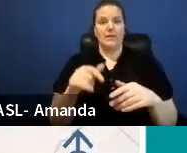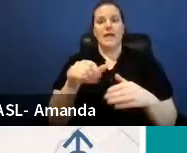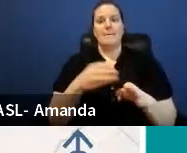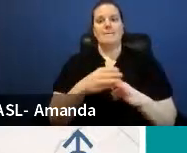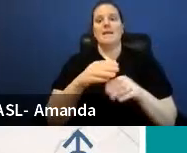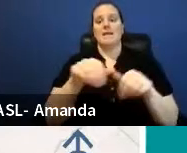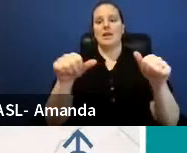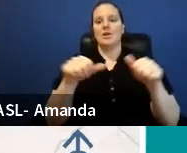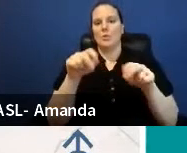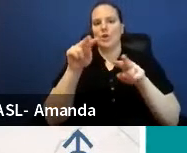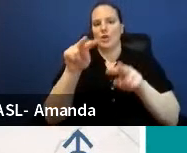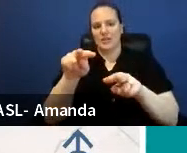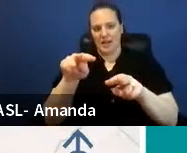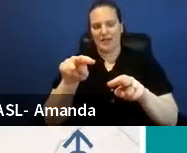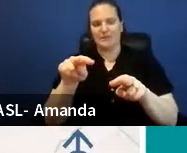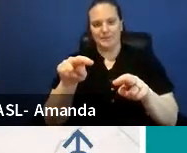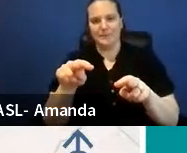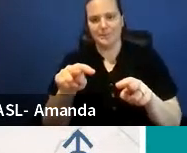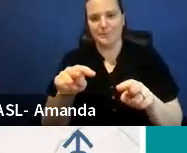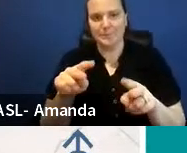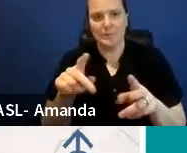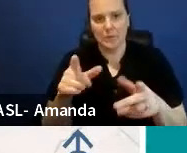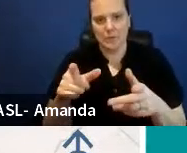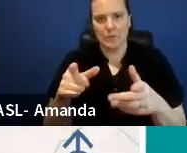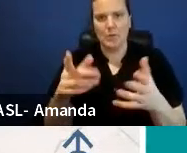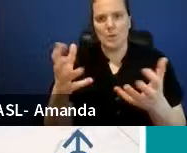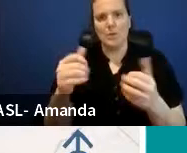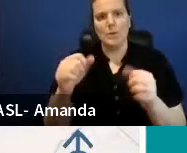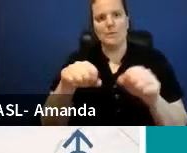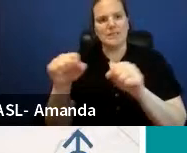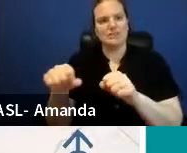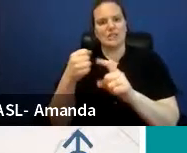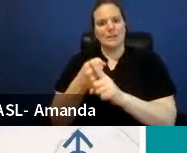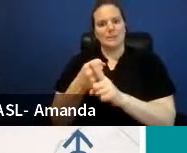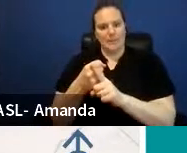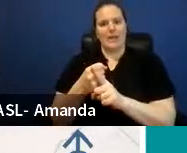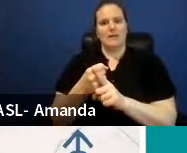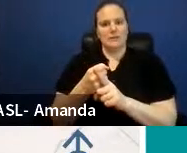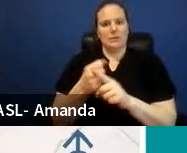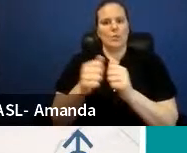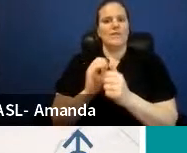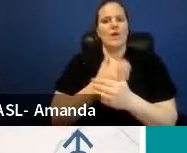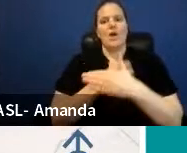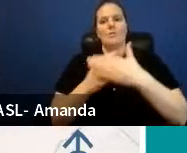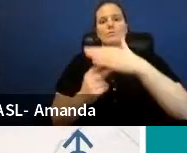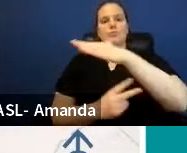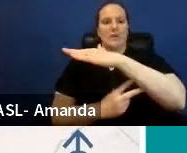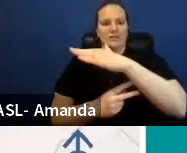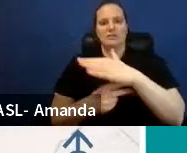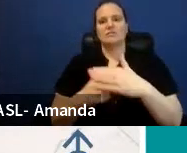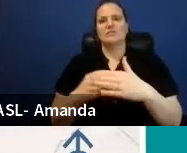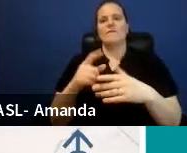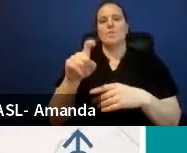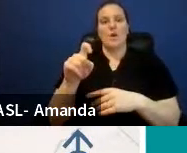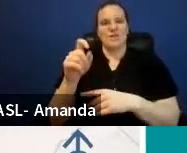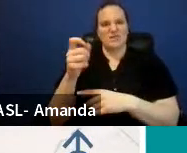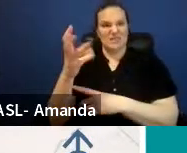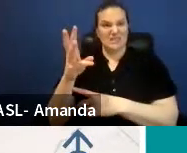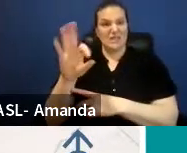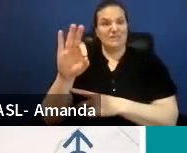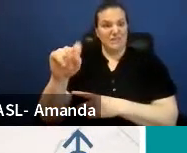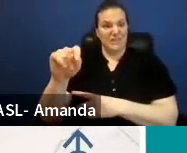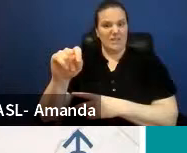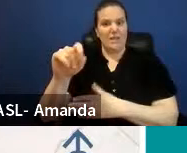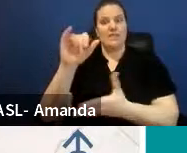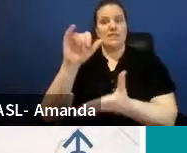area that we're looking at that we would potentially impact with our fixed bridge of 116 feet